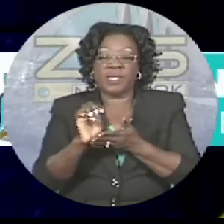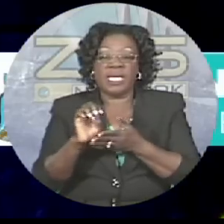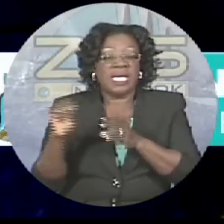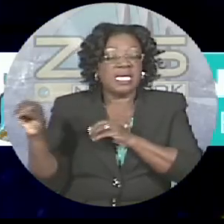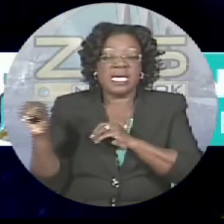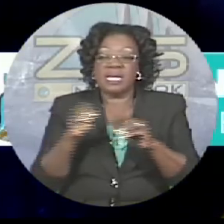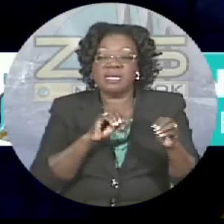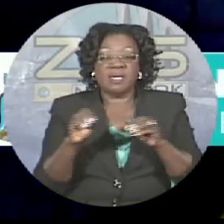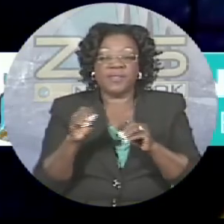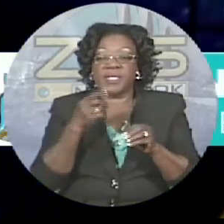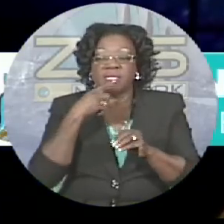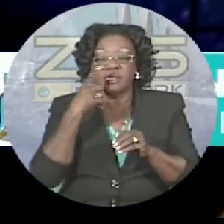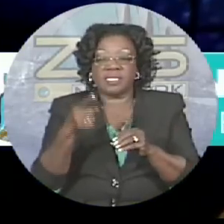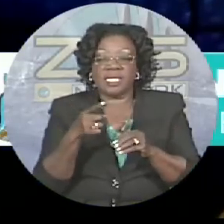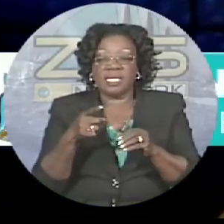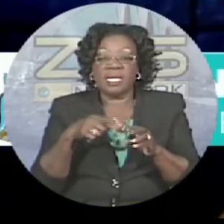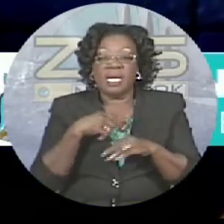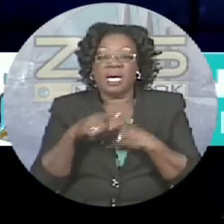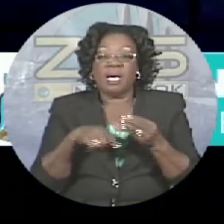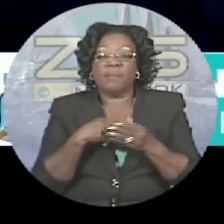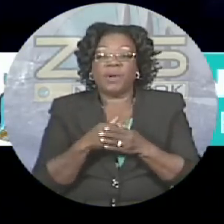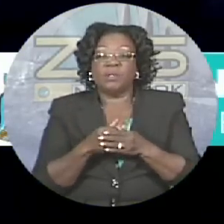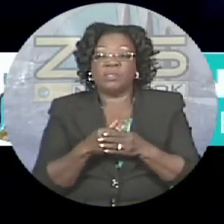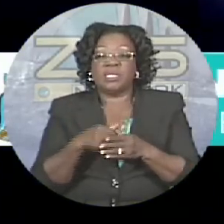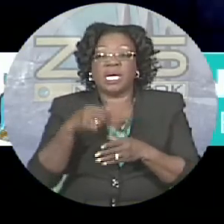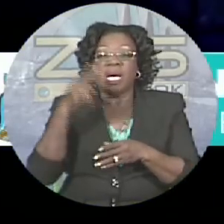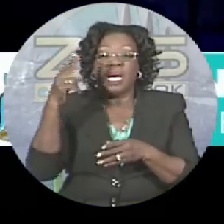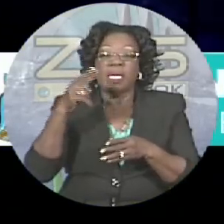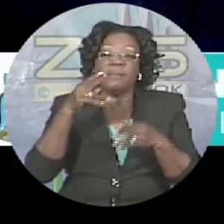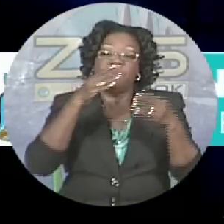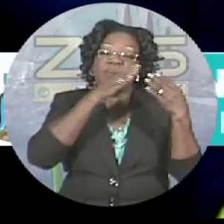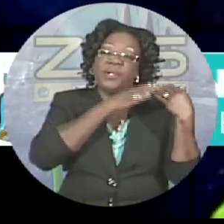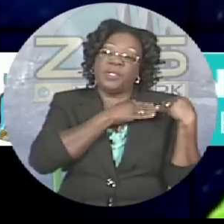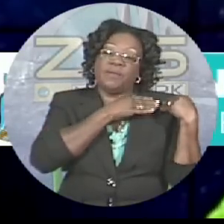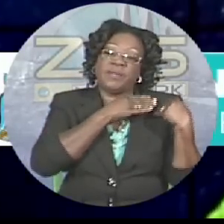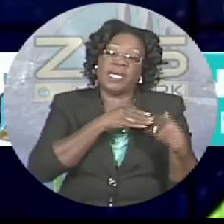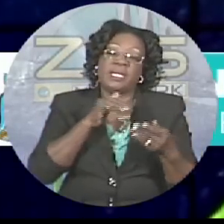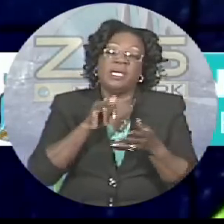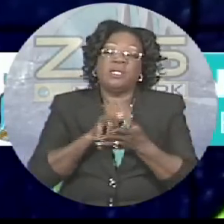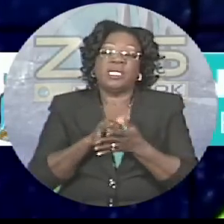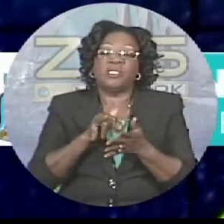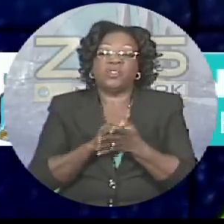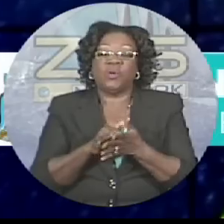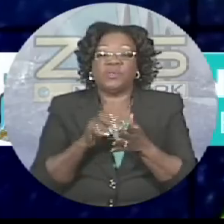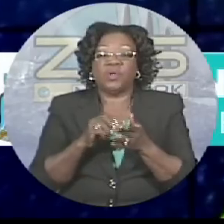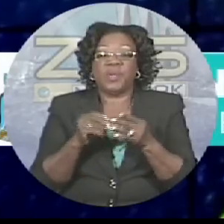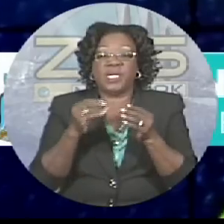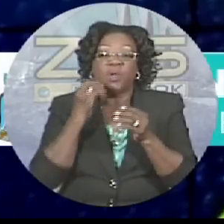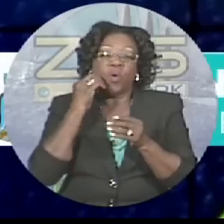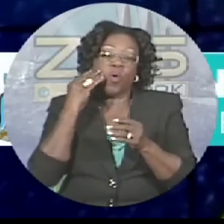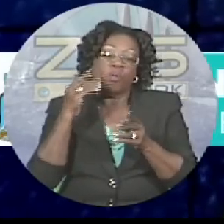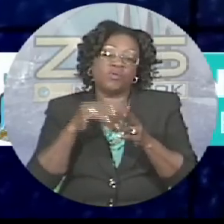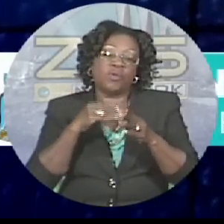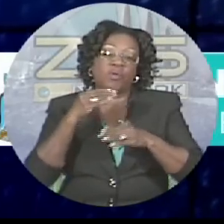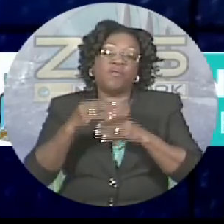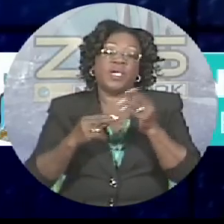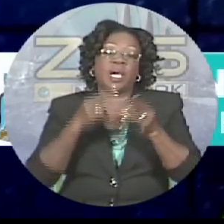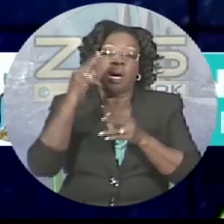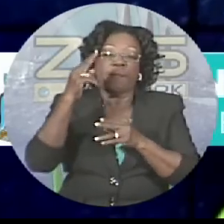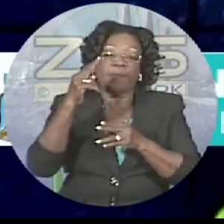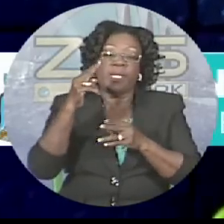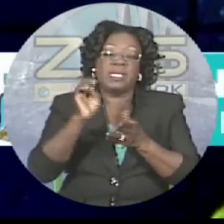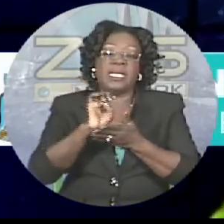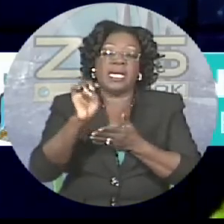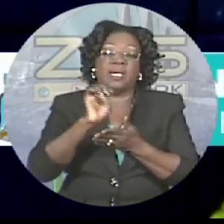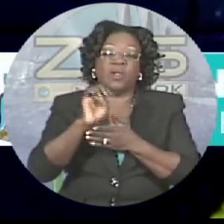say about alleviating the high burden of debt, which stops so many households from moving up the